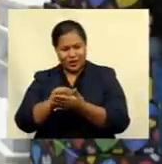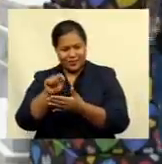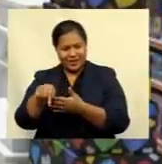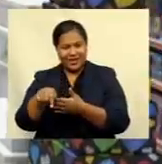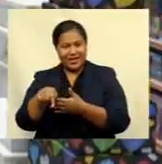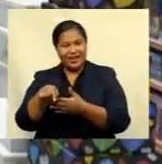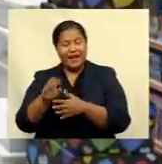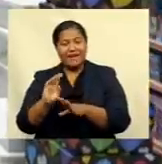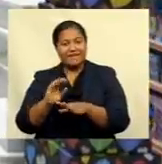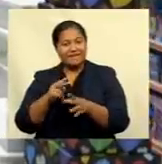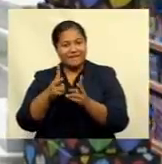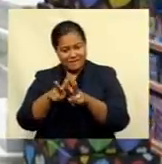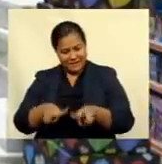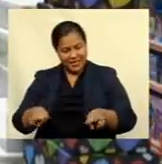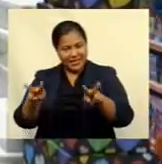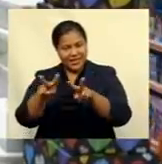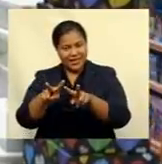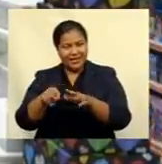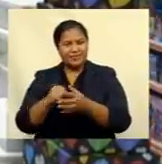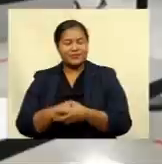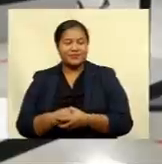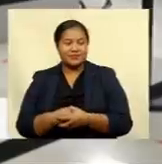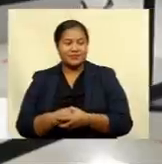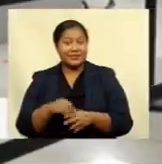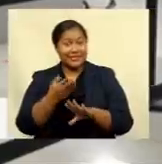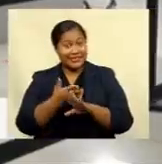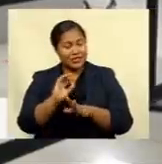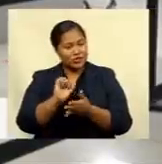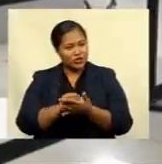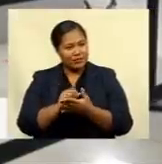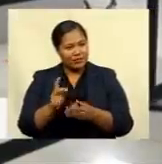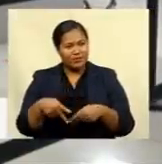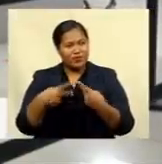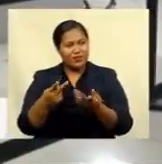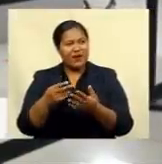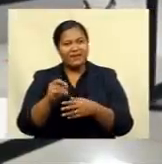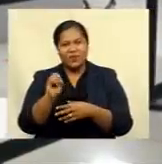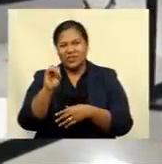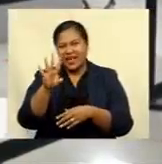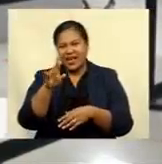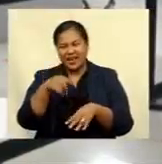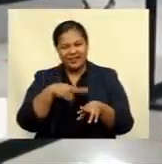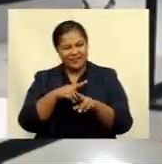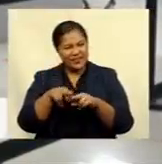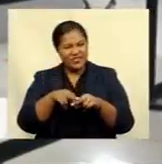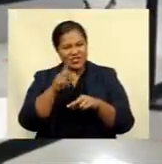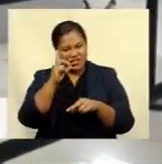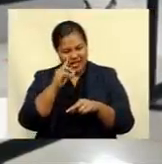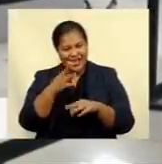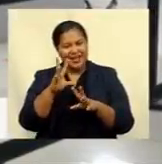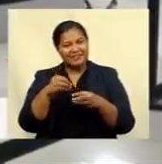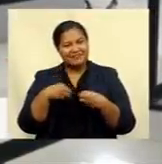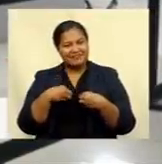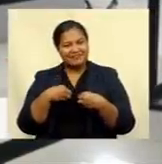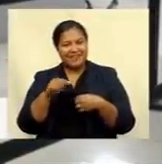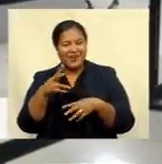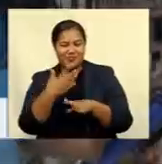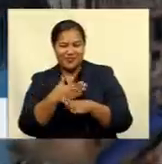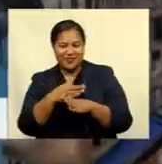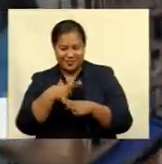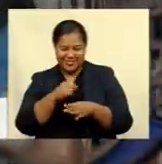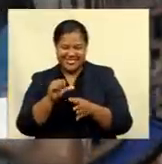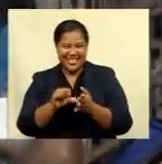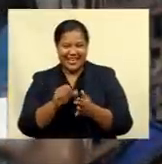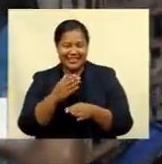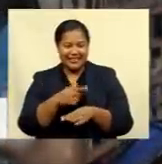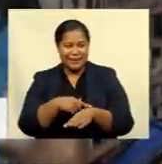in establishing their shops. The new shop also provides a lifeline for 10 Fijians who are able to secure a job during these trying